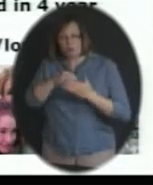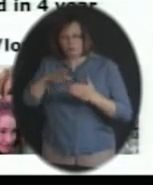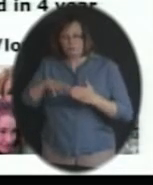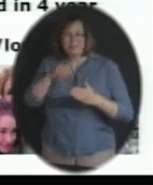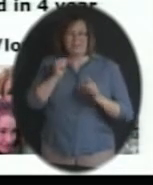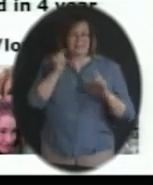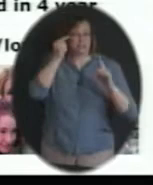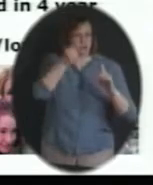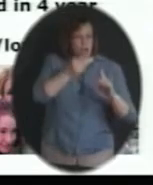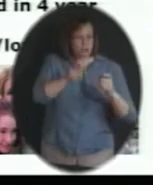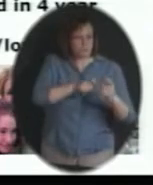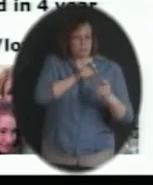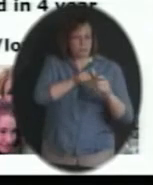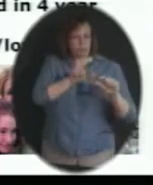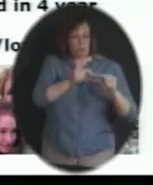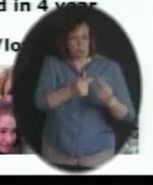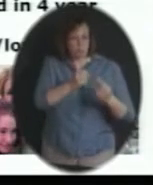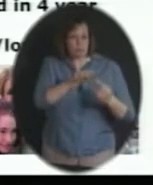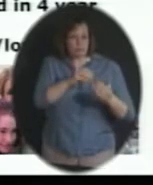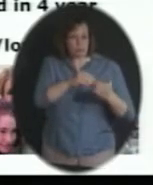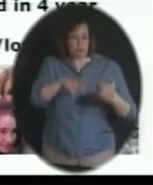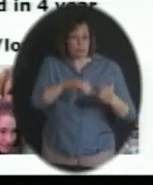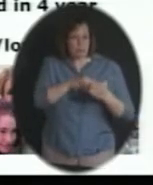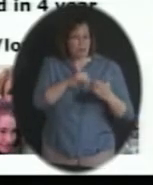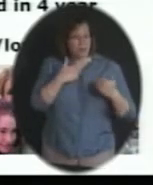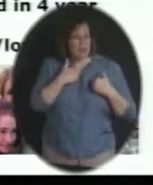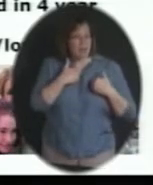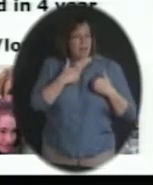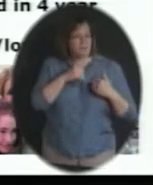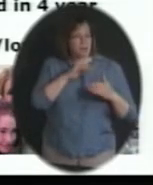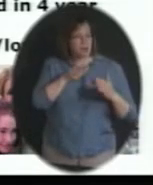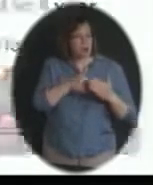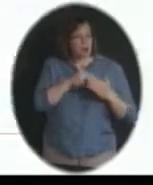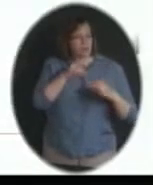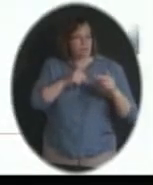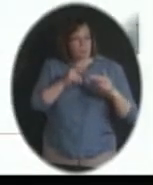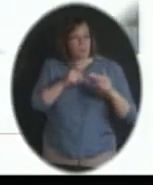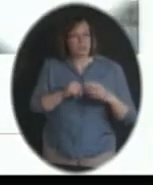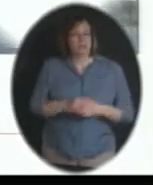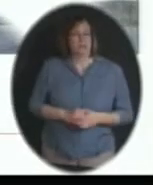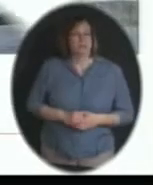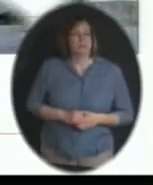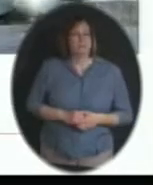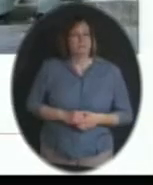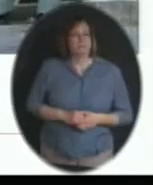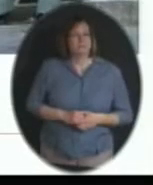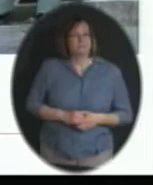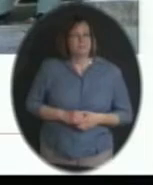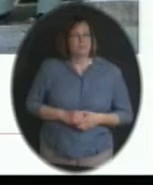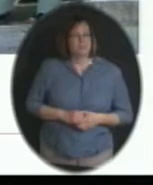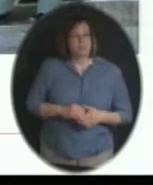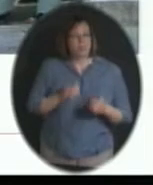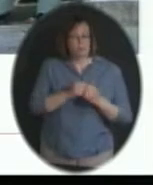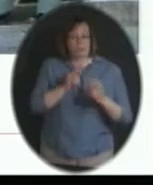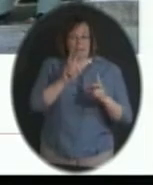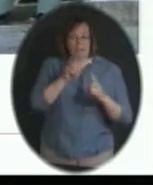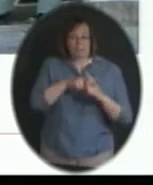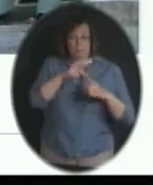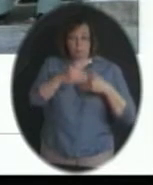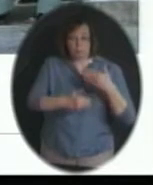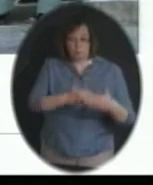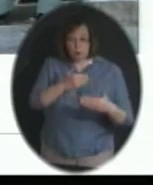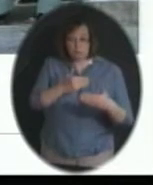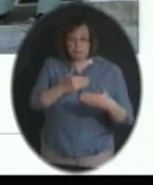This targets a particular group of students that we have in all of our buildings. In terms of the application process,